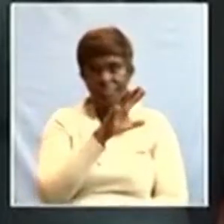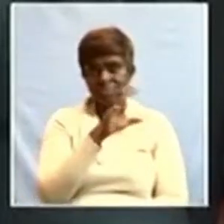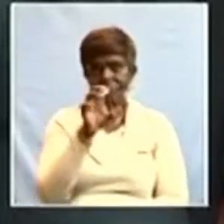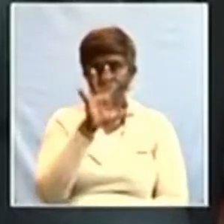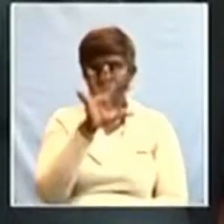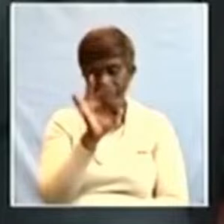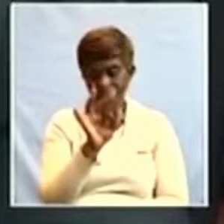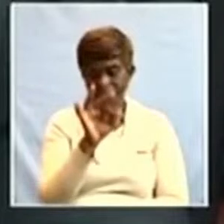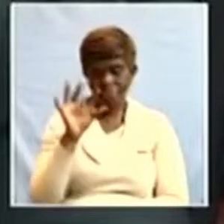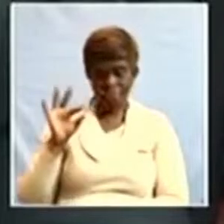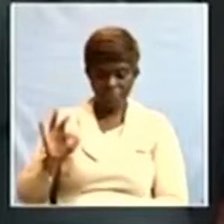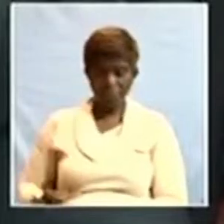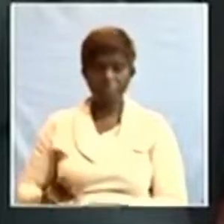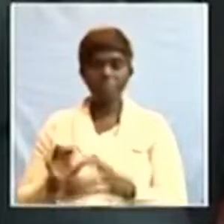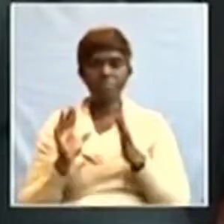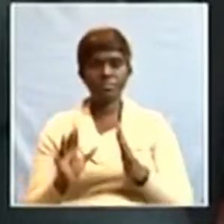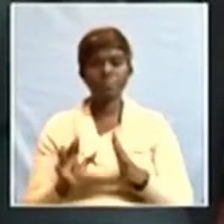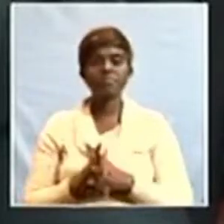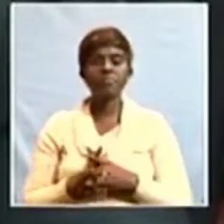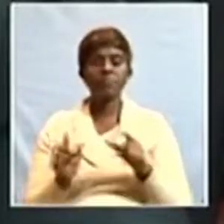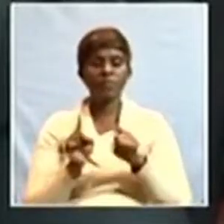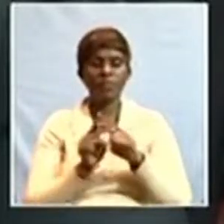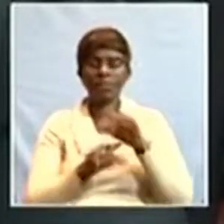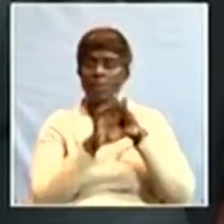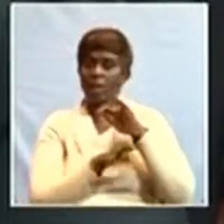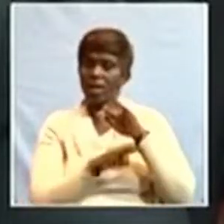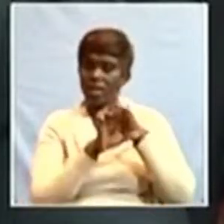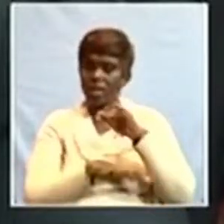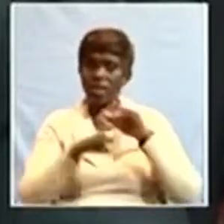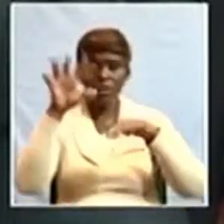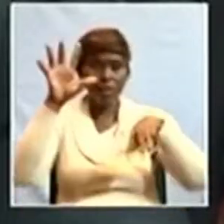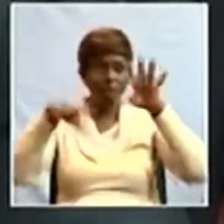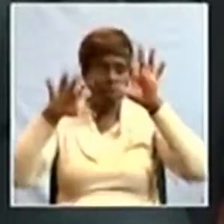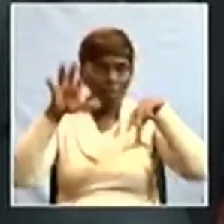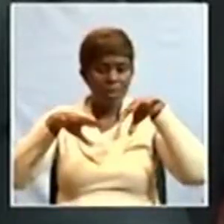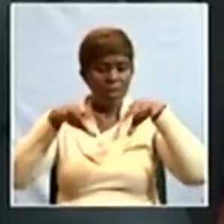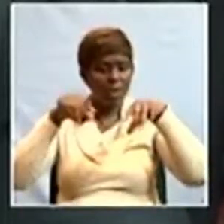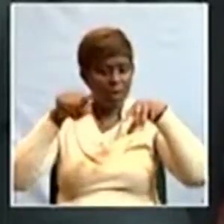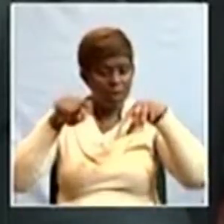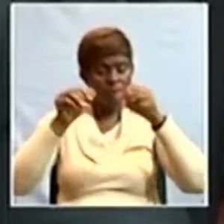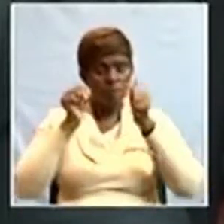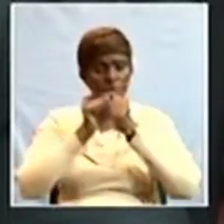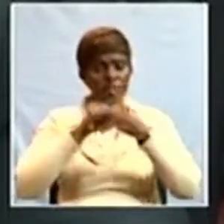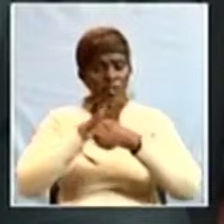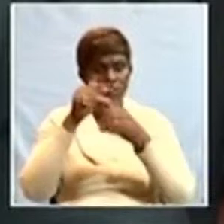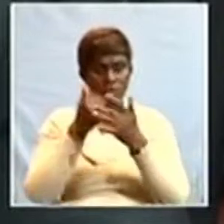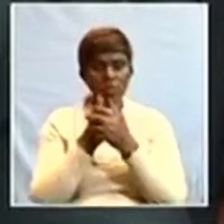559 beneficiaries under rain-fed, and